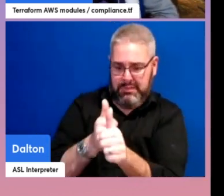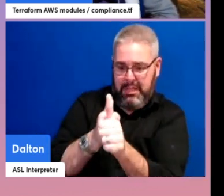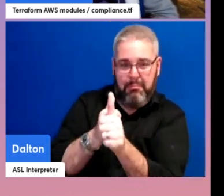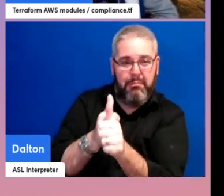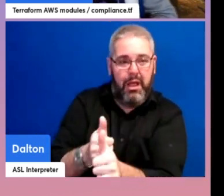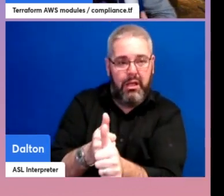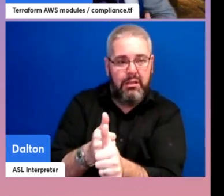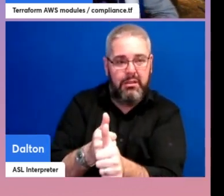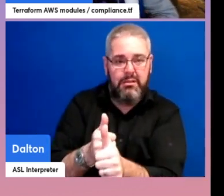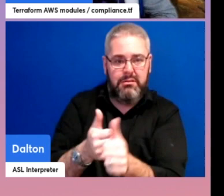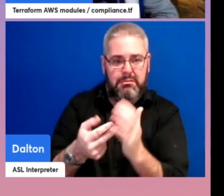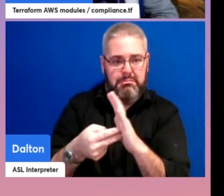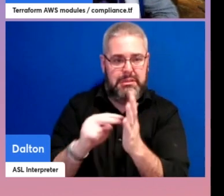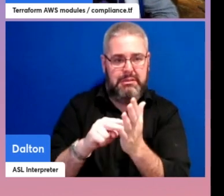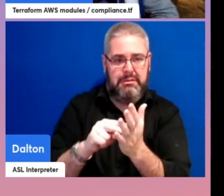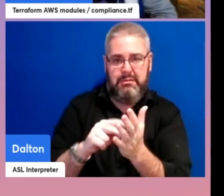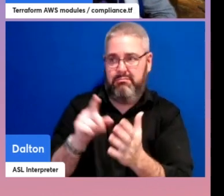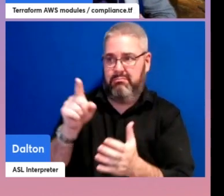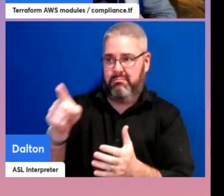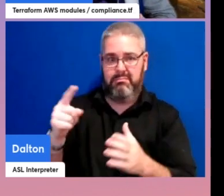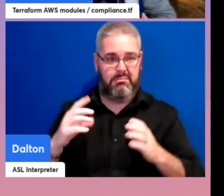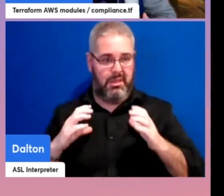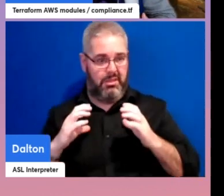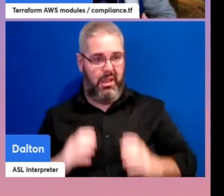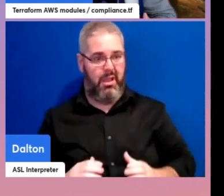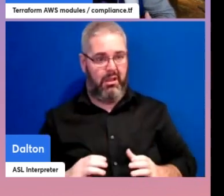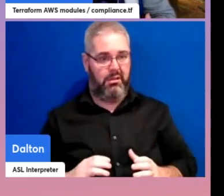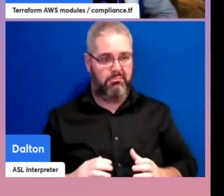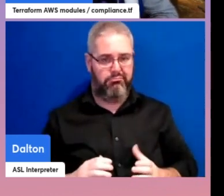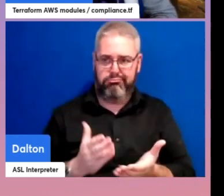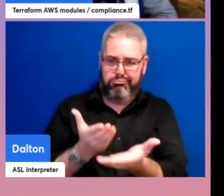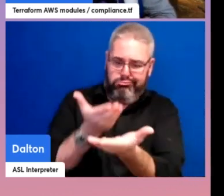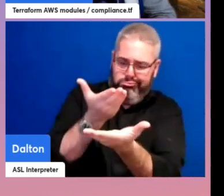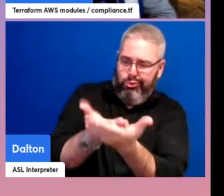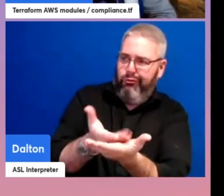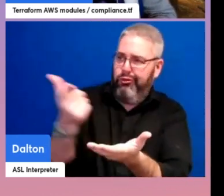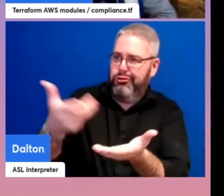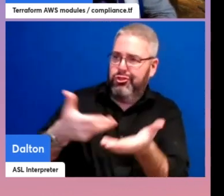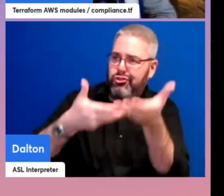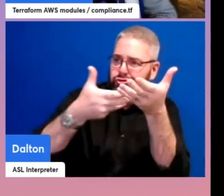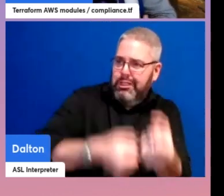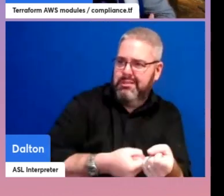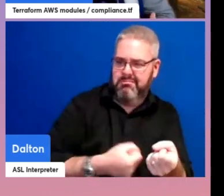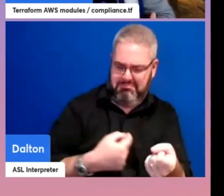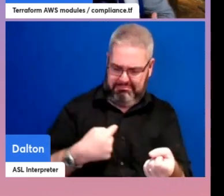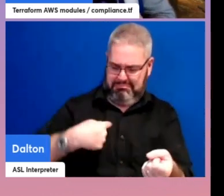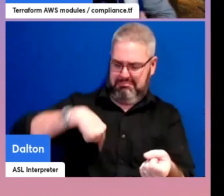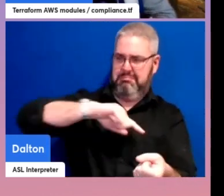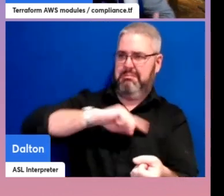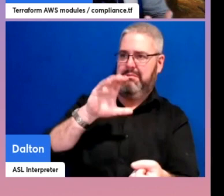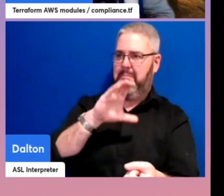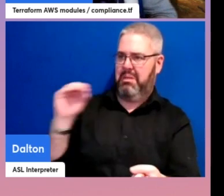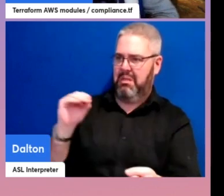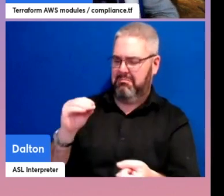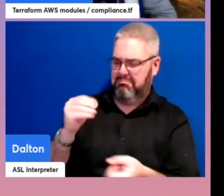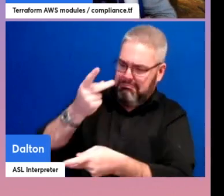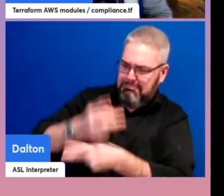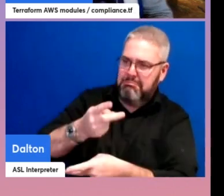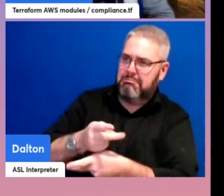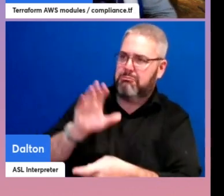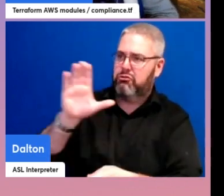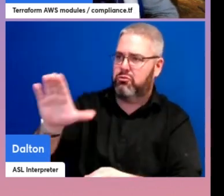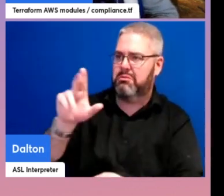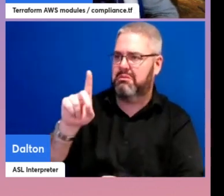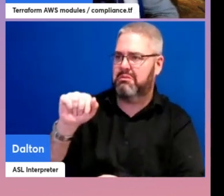that clients can trust your company with their data. So there has to be a way for